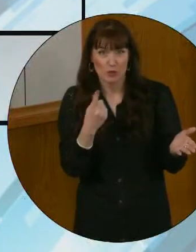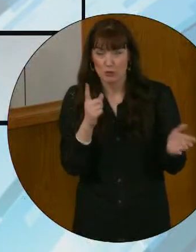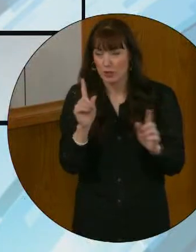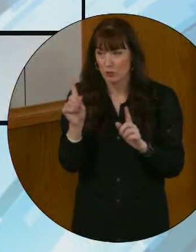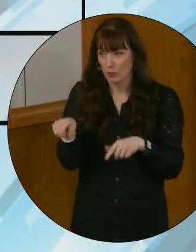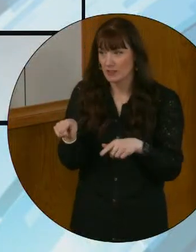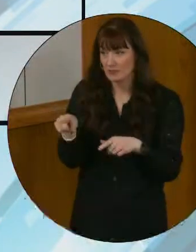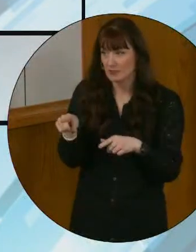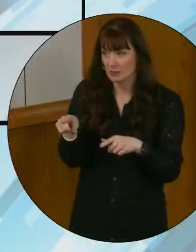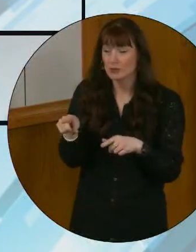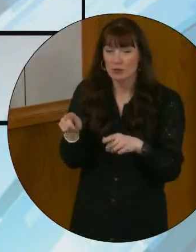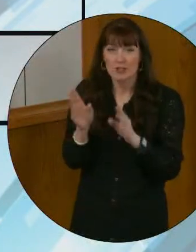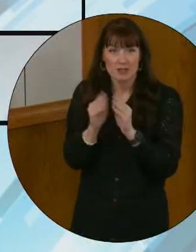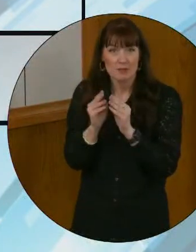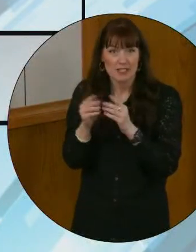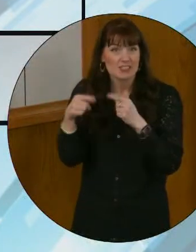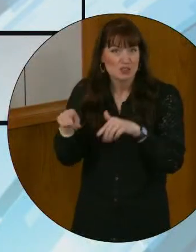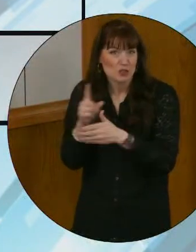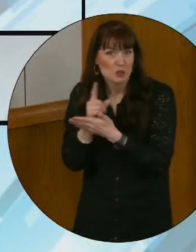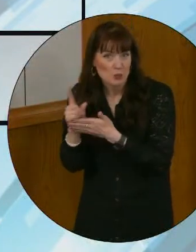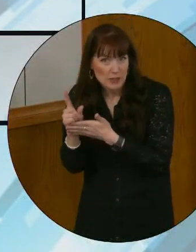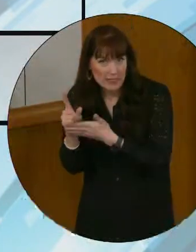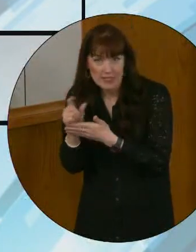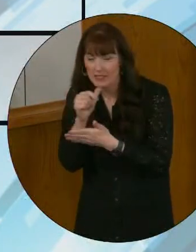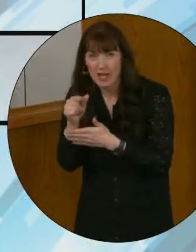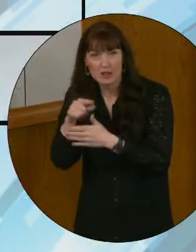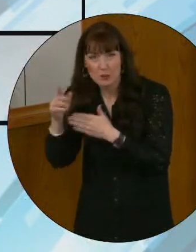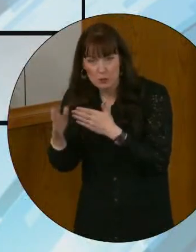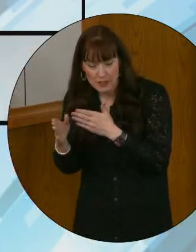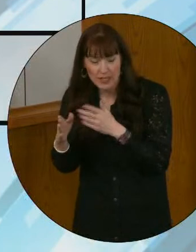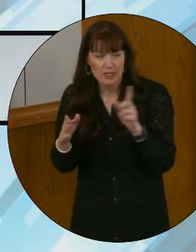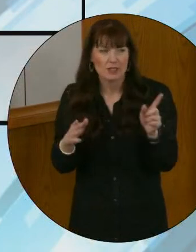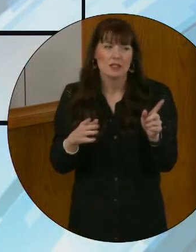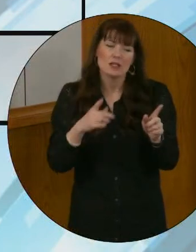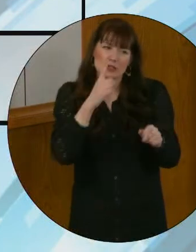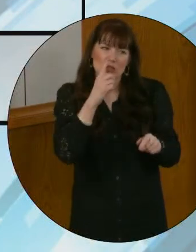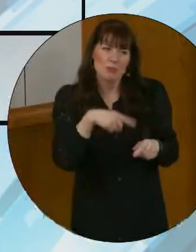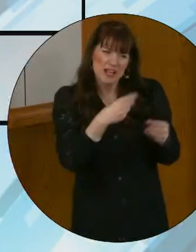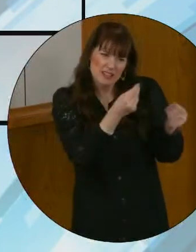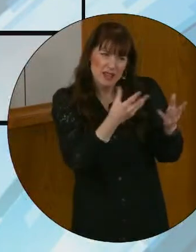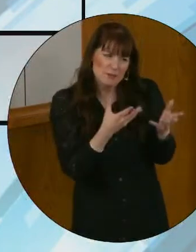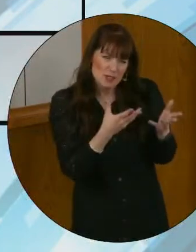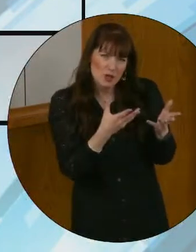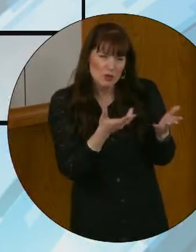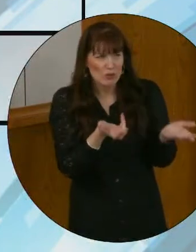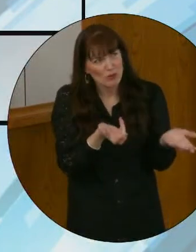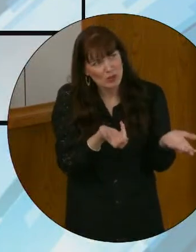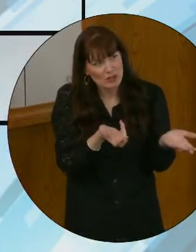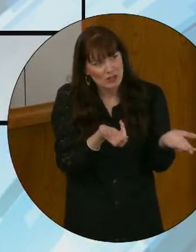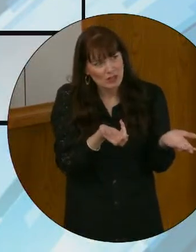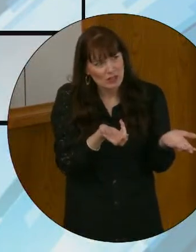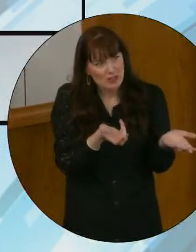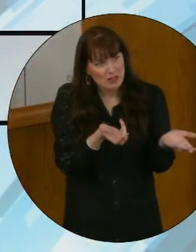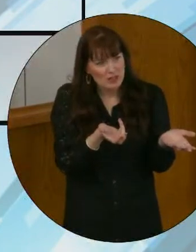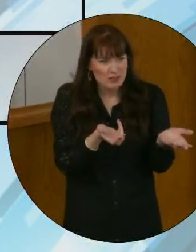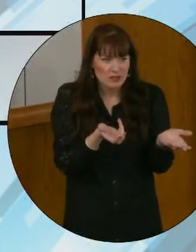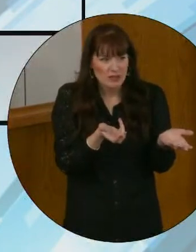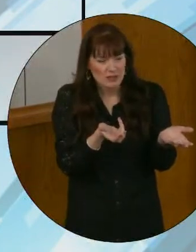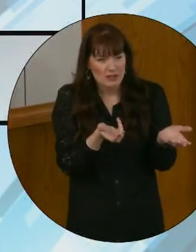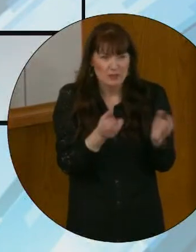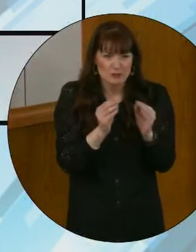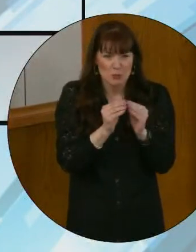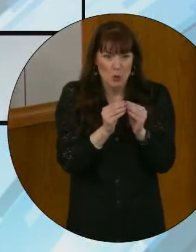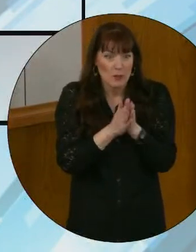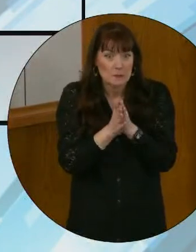the ones that were during the week. Can you tell me, was there more of an appetite